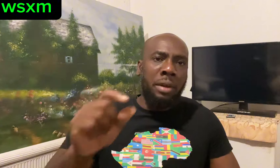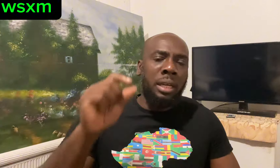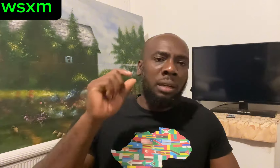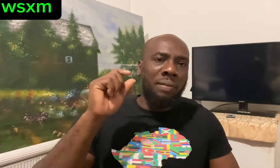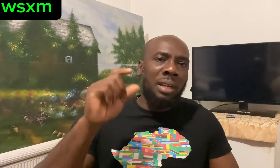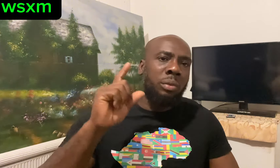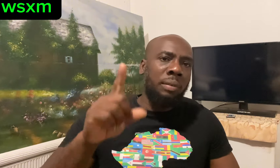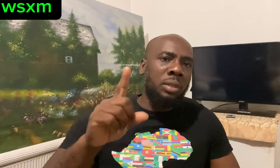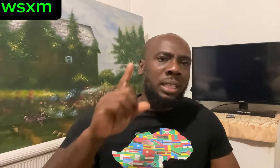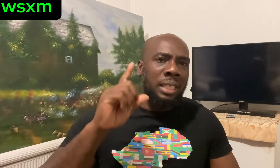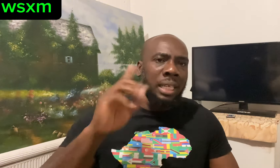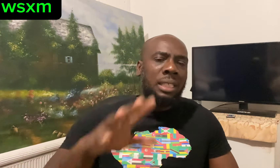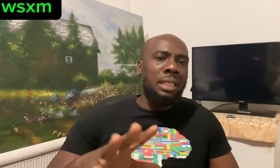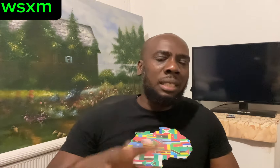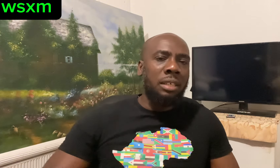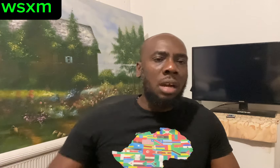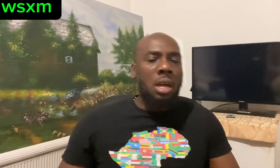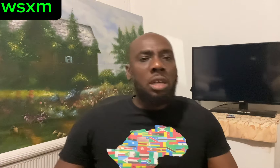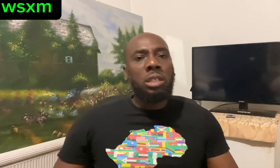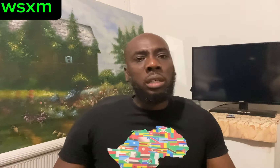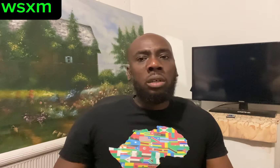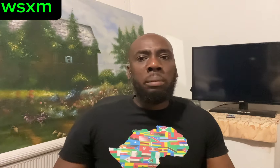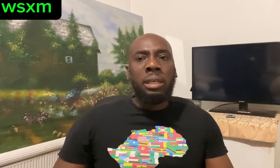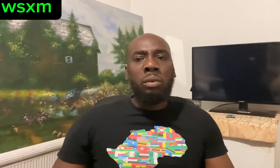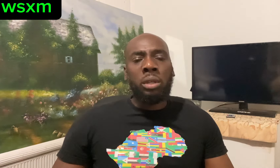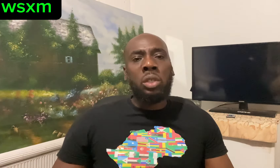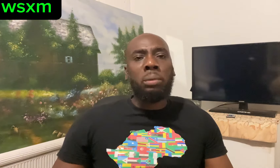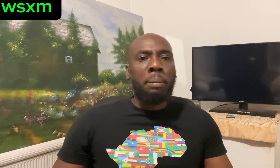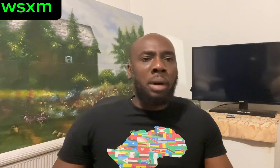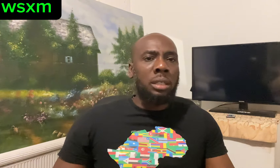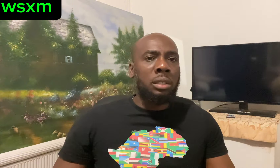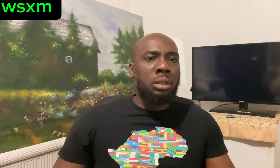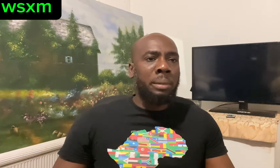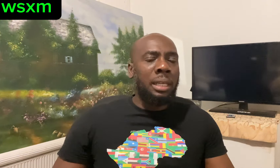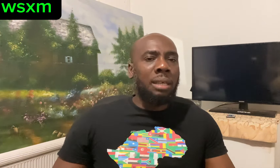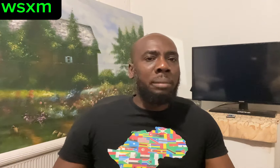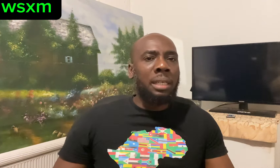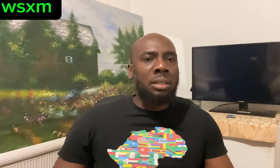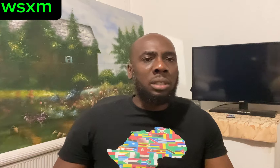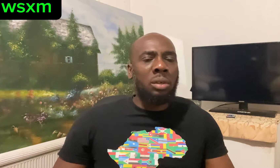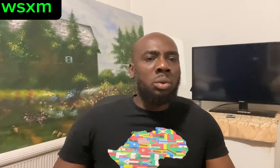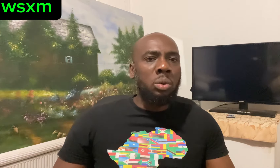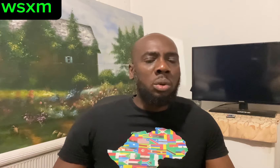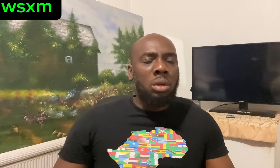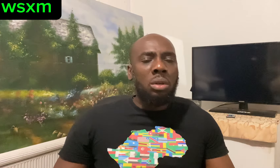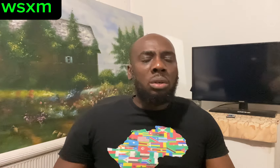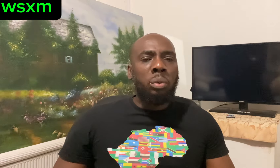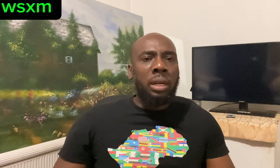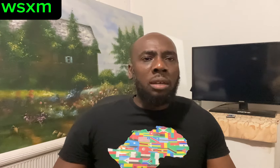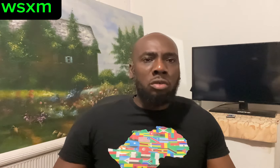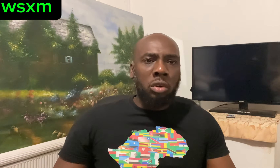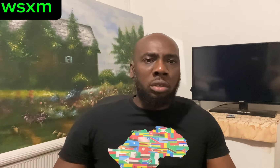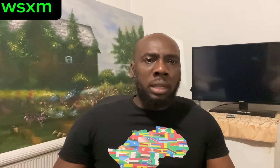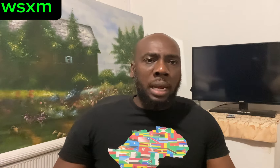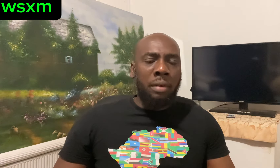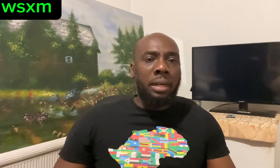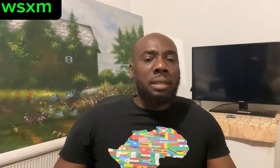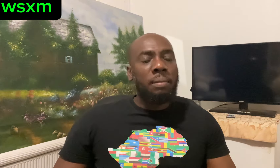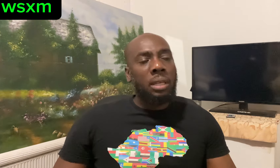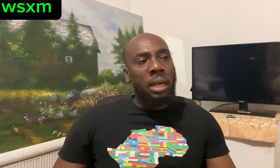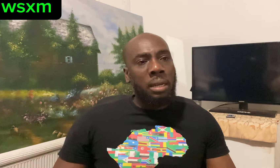that area, they need 41 votes, gets 80 seats there. So you're going to be one of the smaller parties, going to be the kingmaker to see who will run